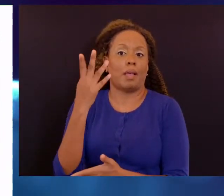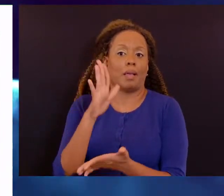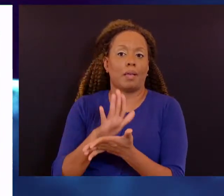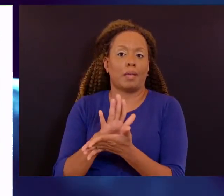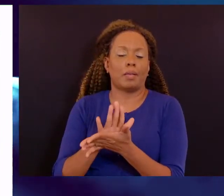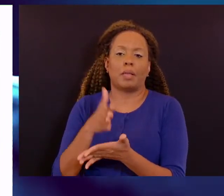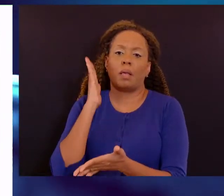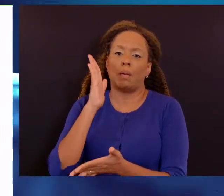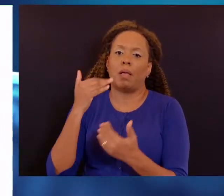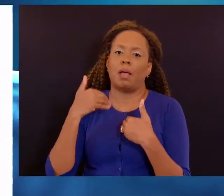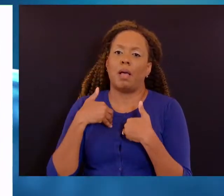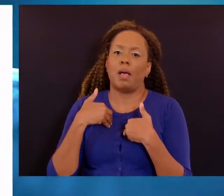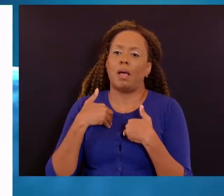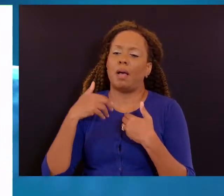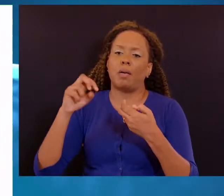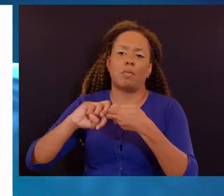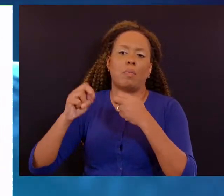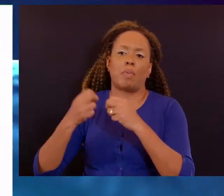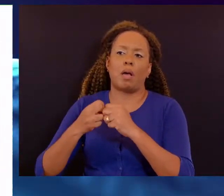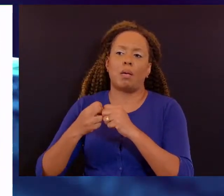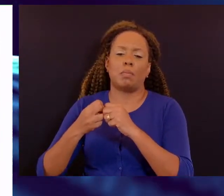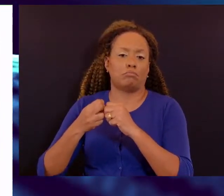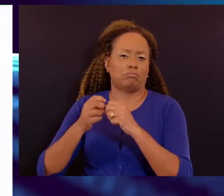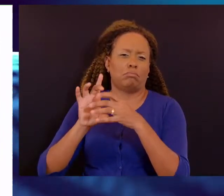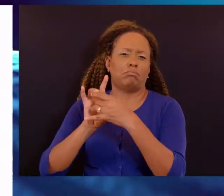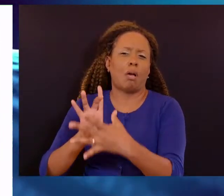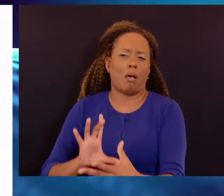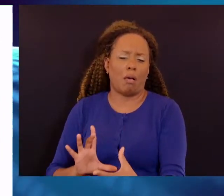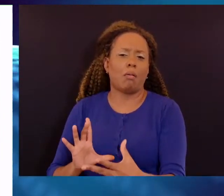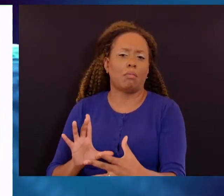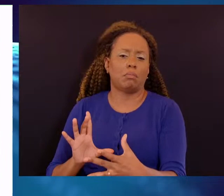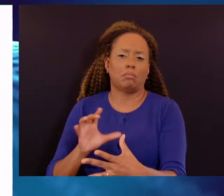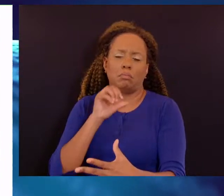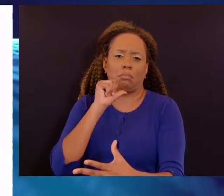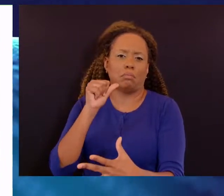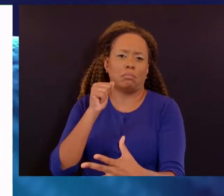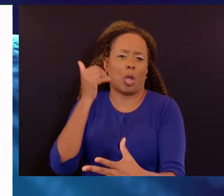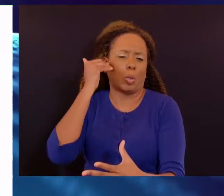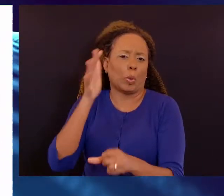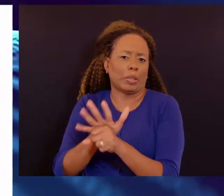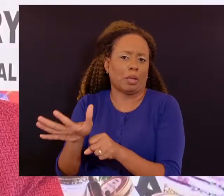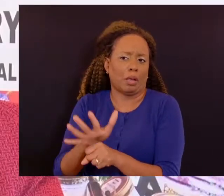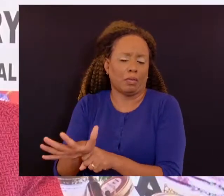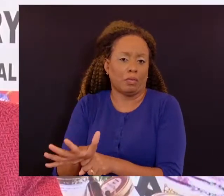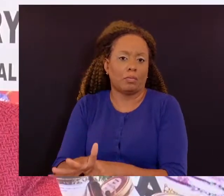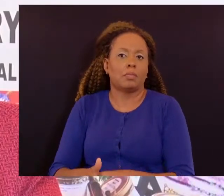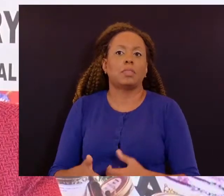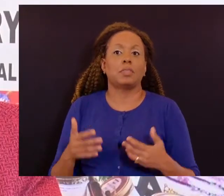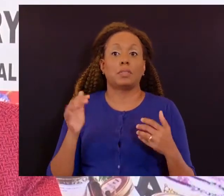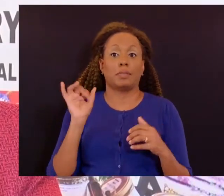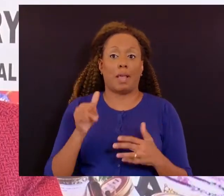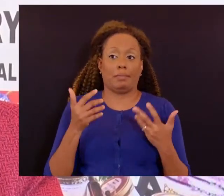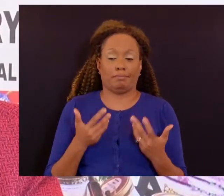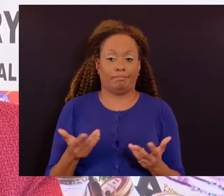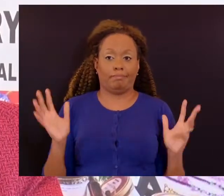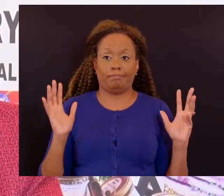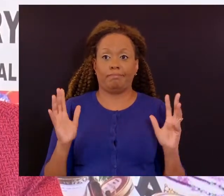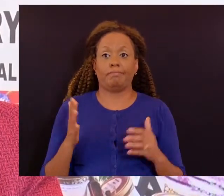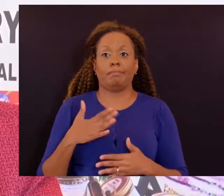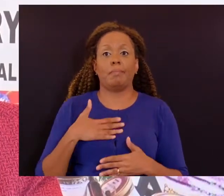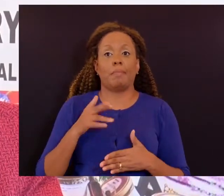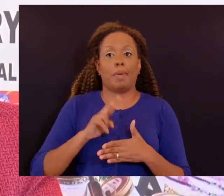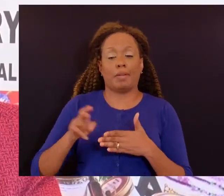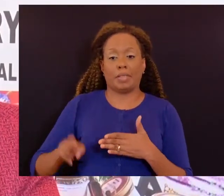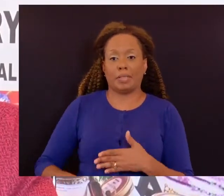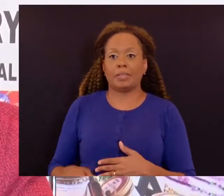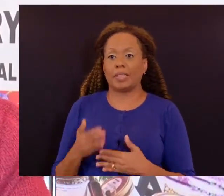proceed with some severe deficits that will have to be addressed. So that, Minister, is the conclusion from the